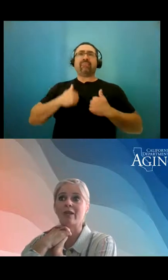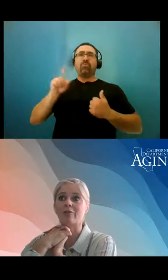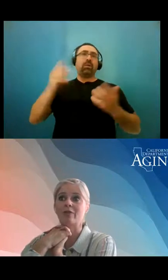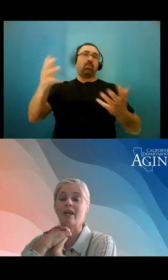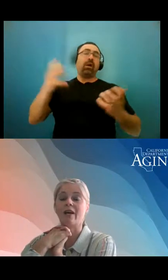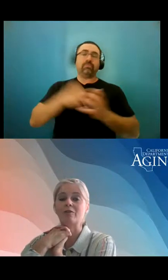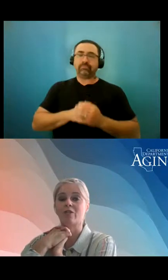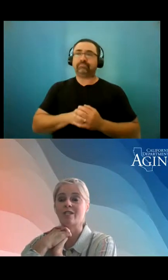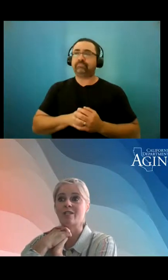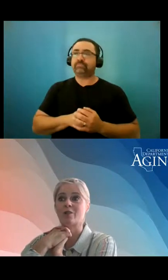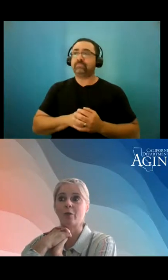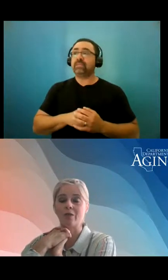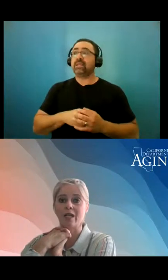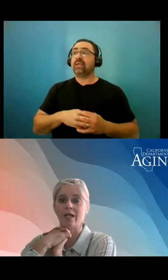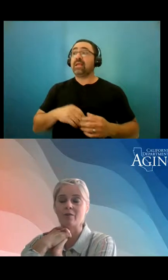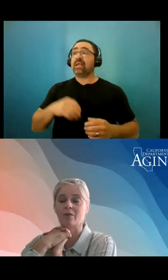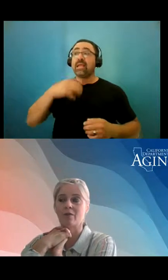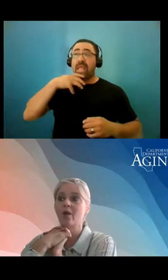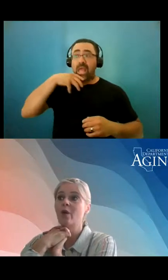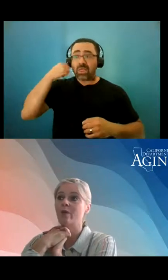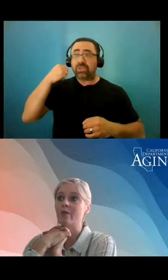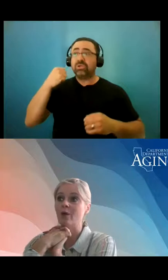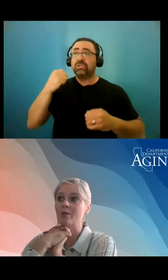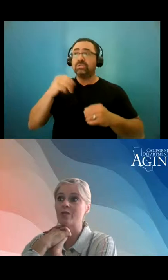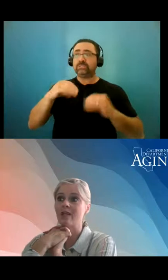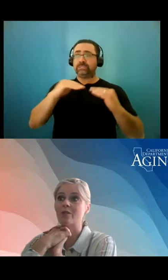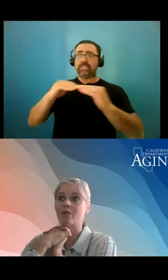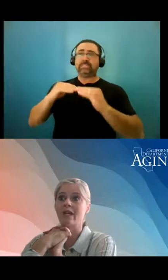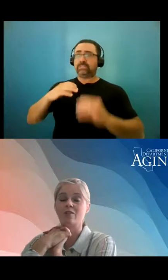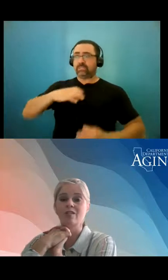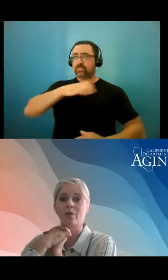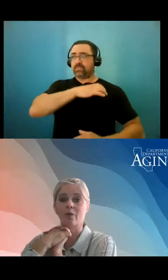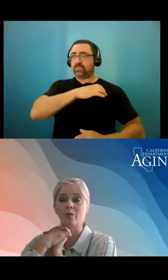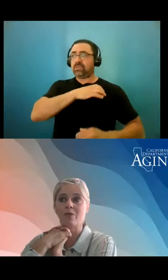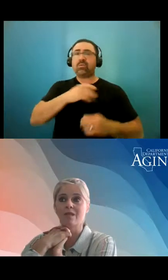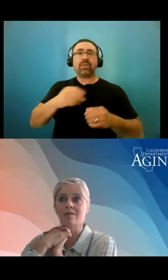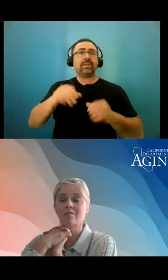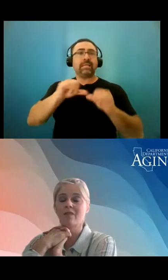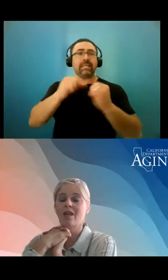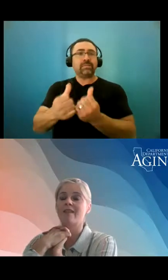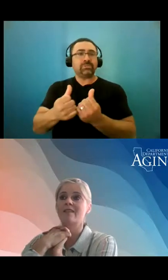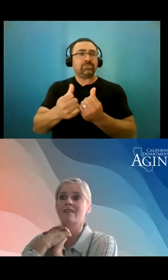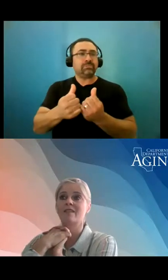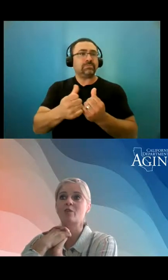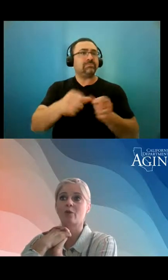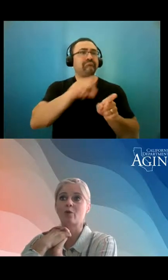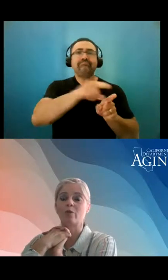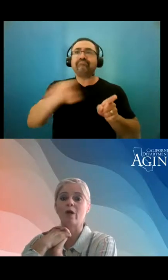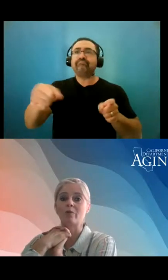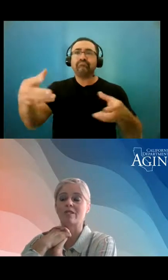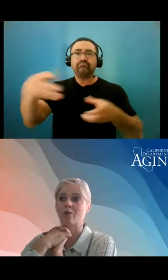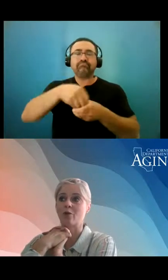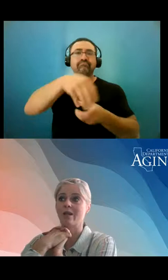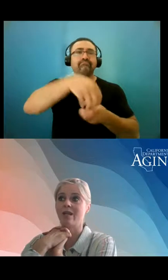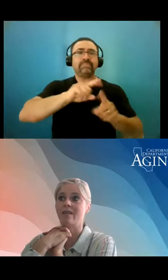our California Elder Justice Coordinating Council. We've been hosting interagency work group meetings, and this work group will